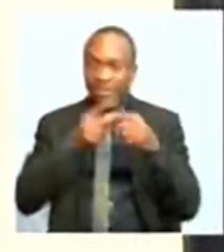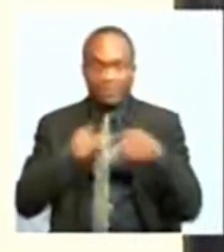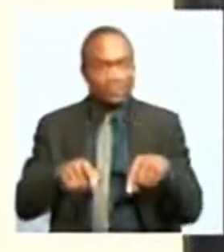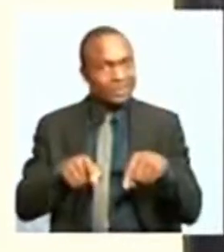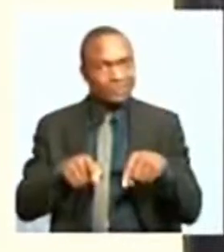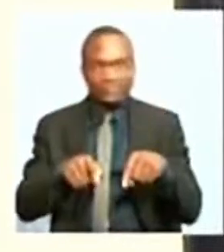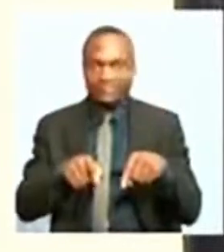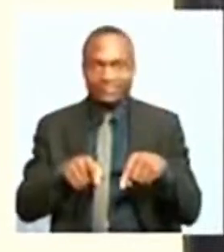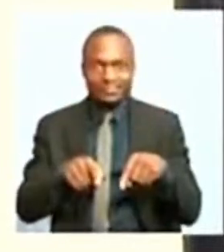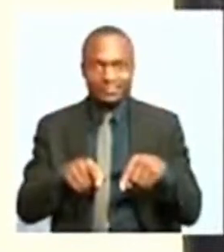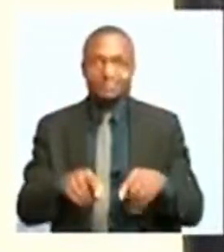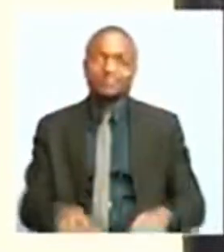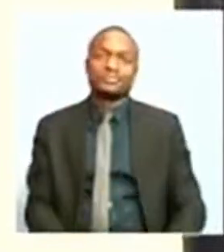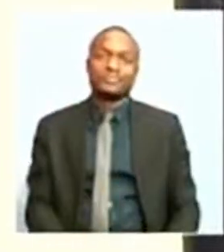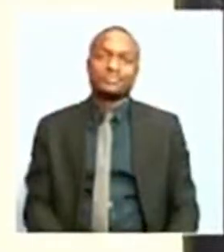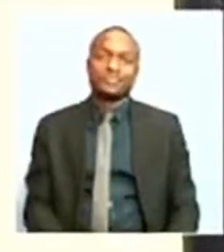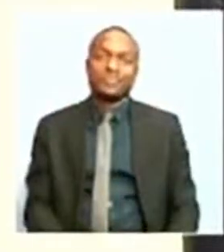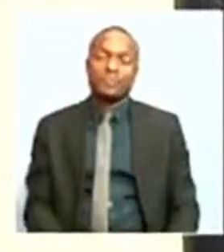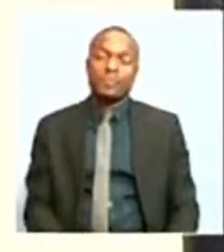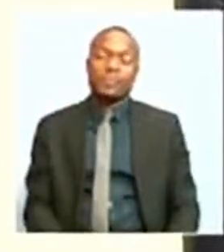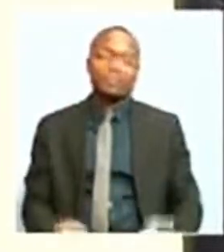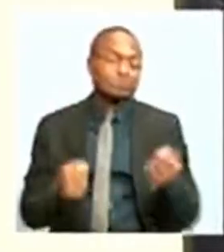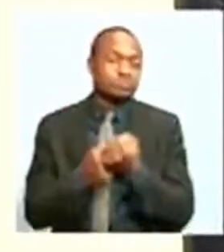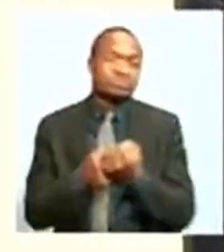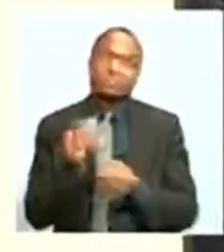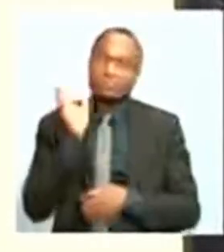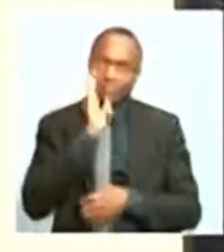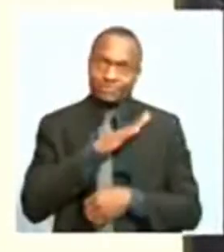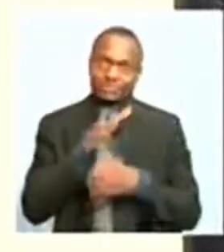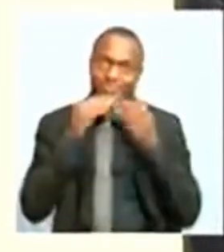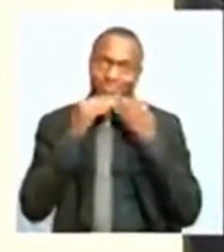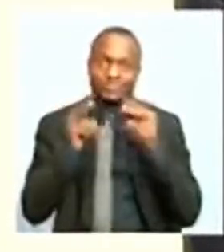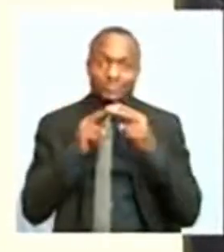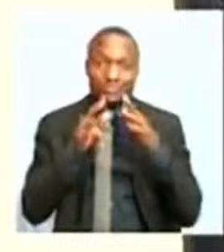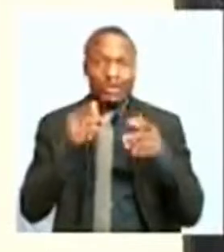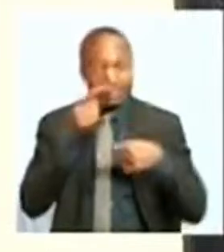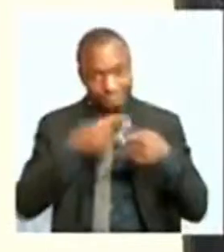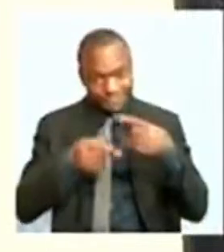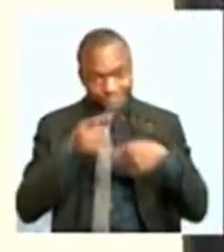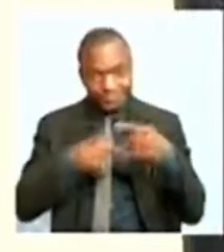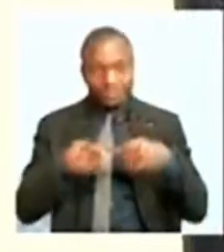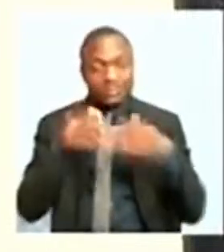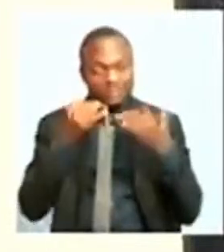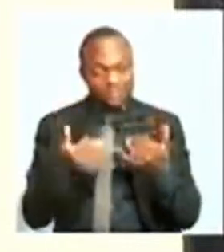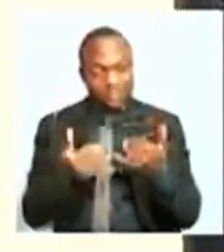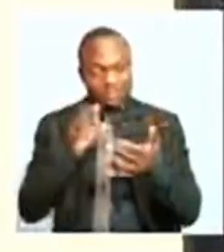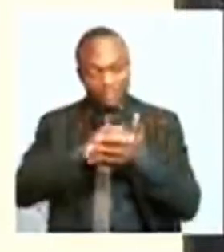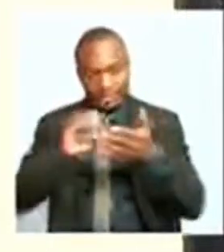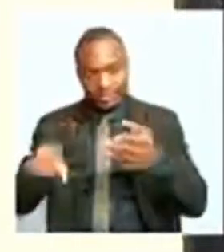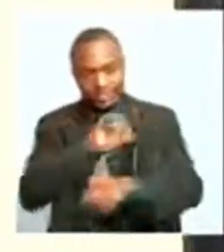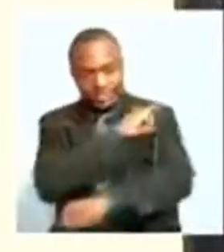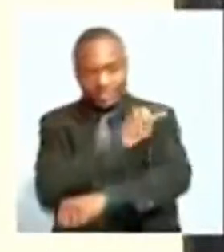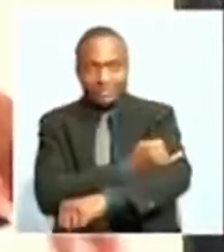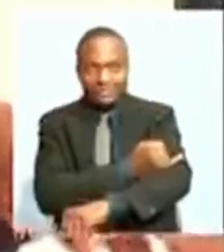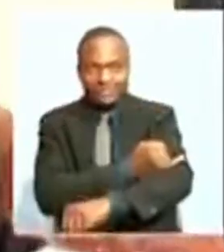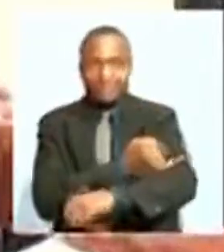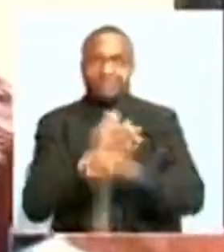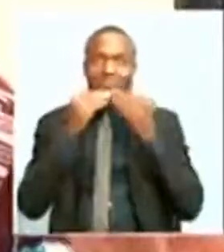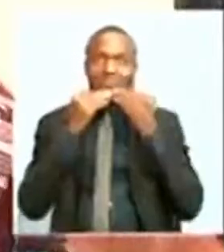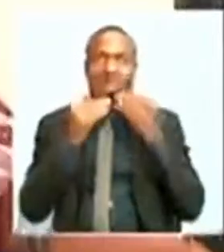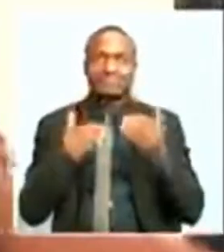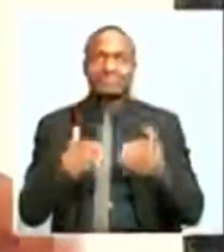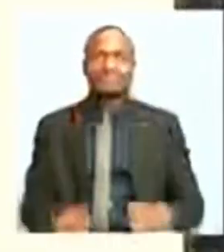it is already supported. Thank you so much for coming, and we hereby withdraw the immunity. Thank you so